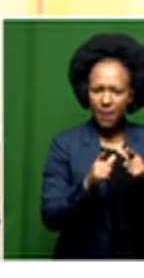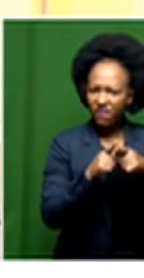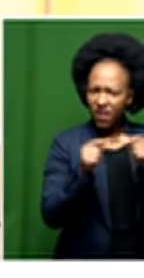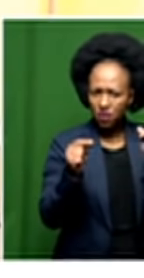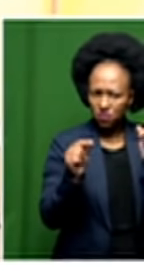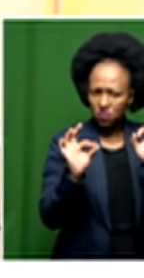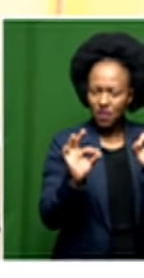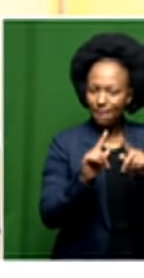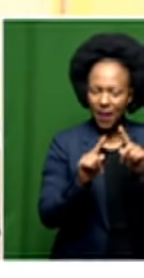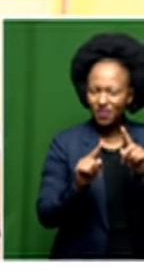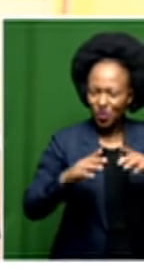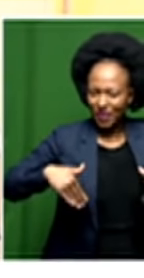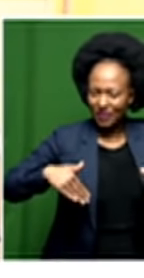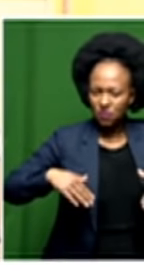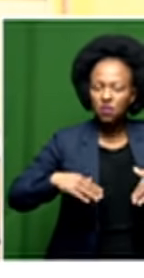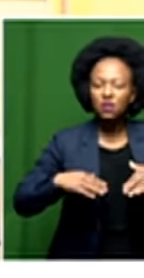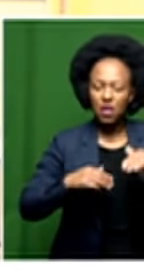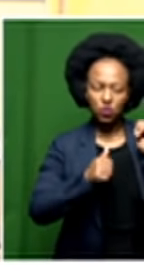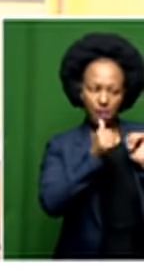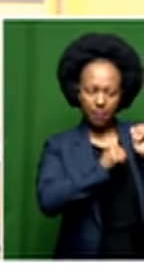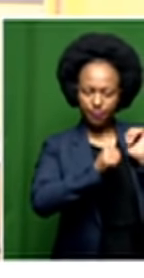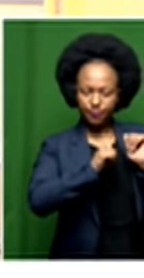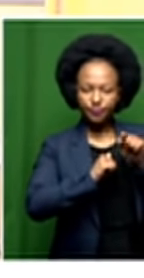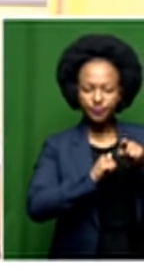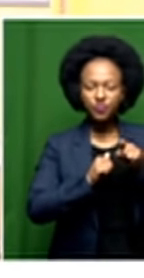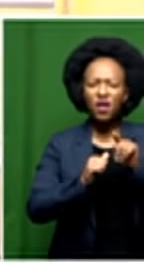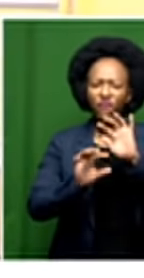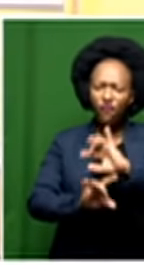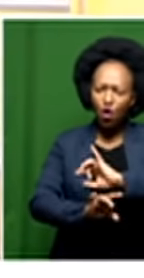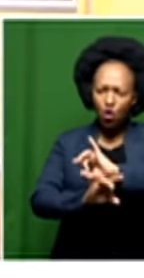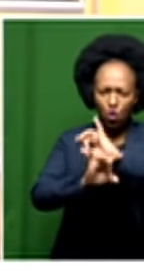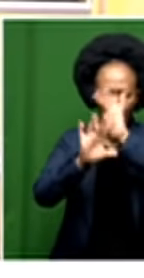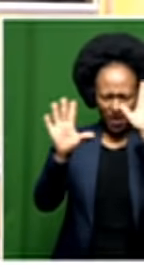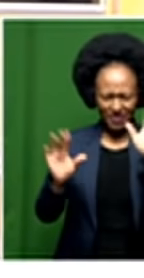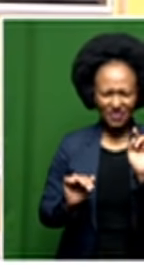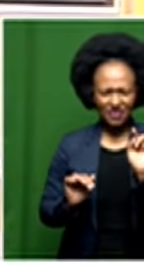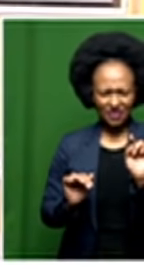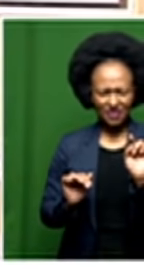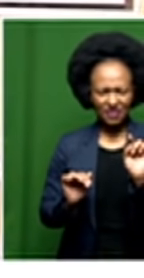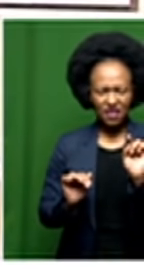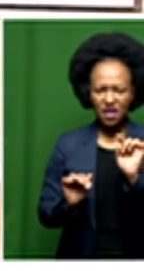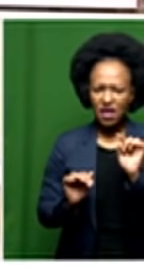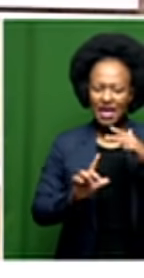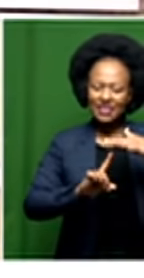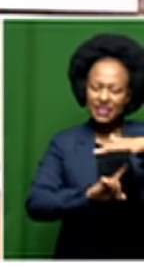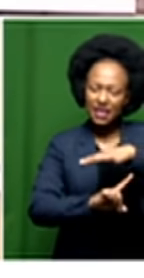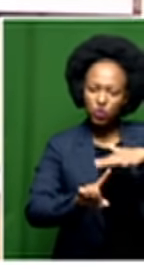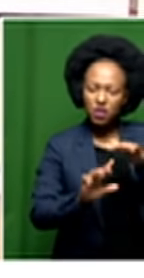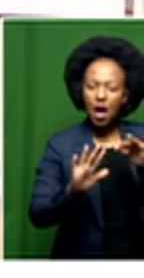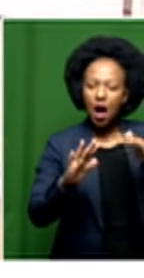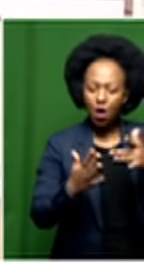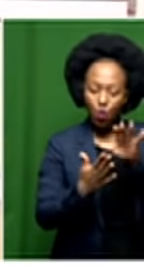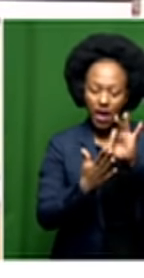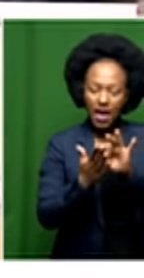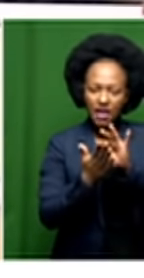not. So let's just take a few steps back. In terms of clarity, under which circumstances may an